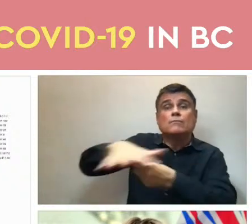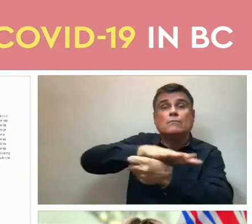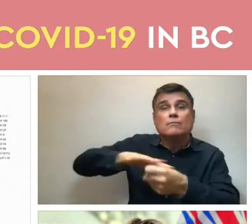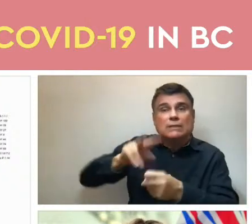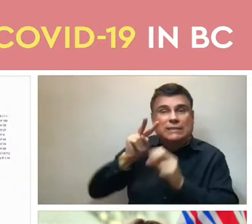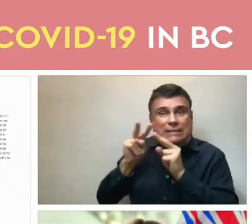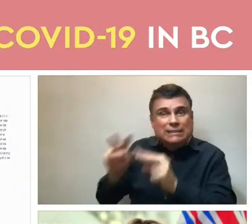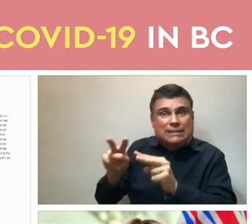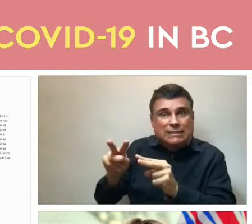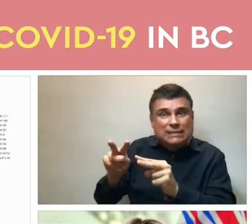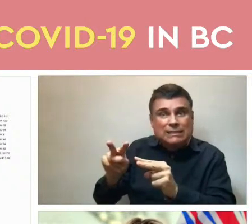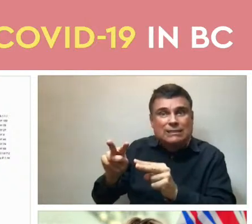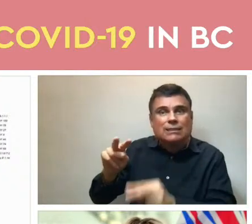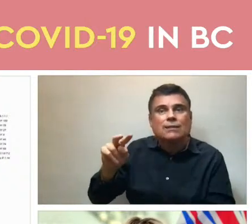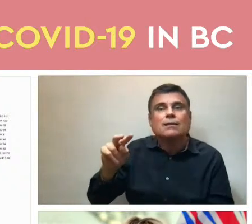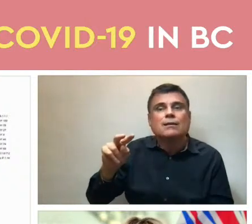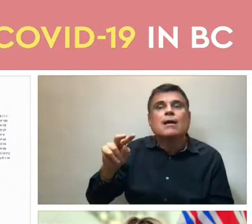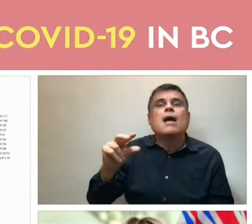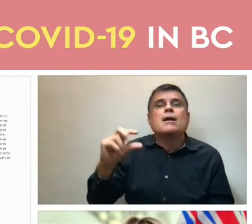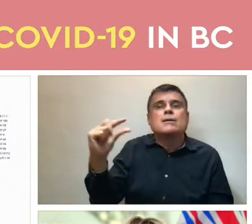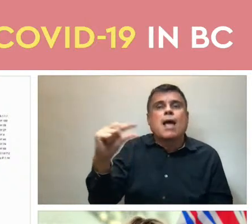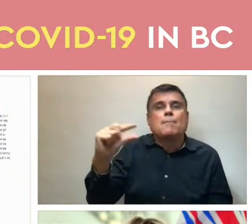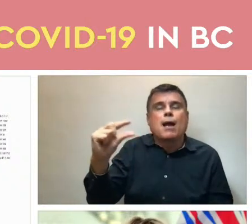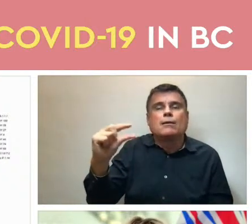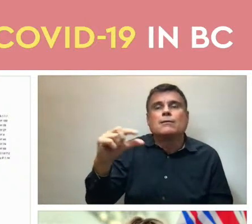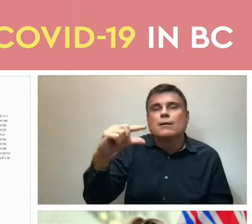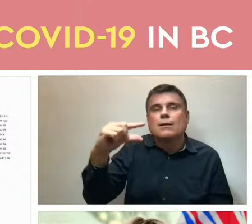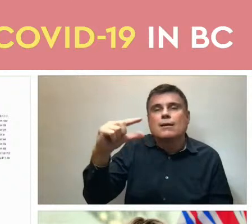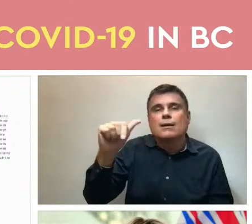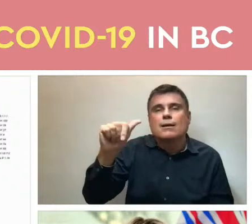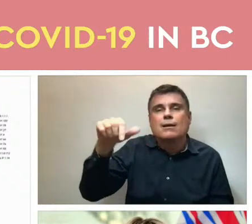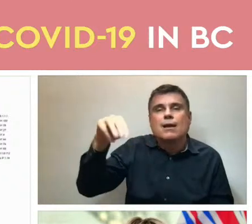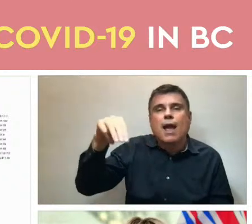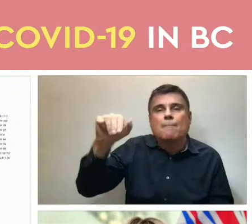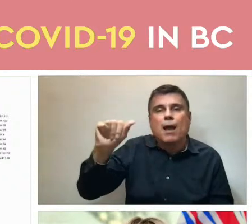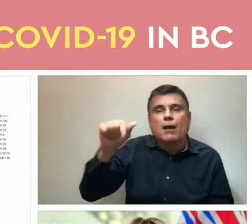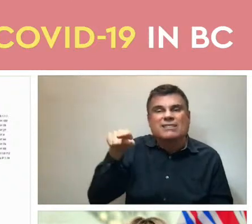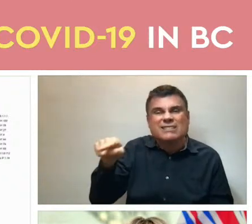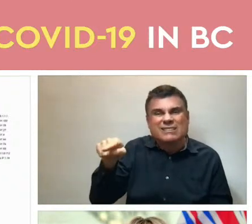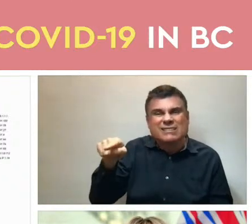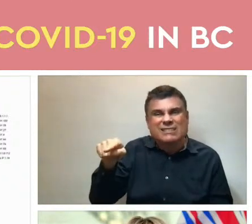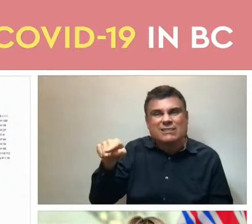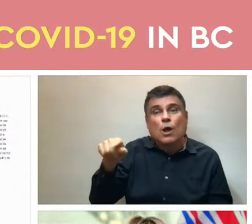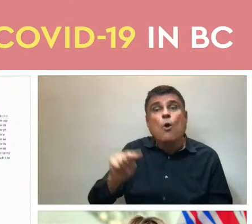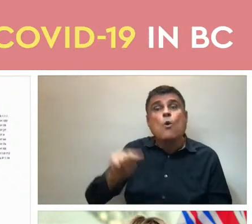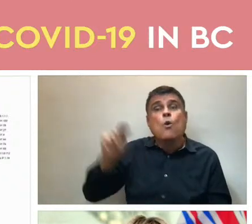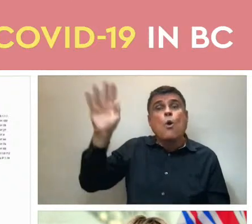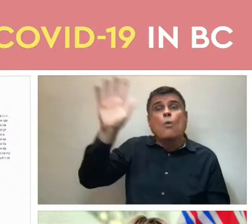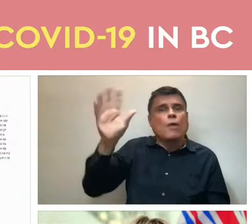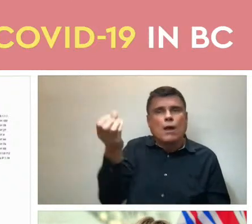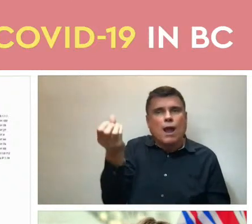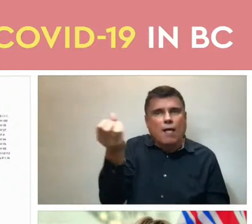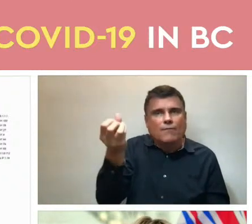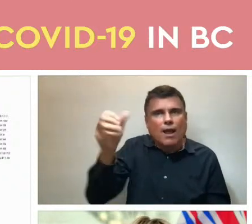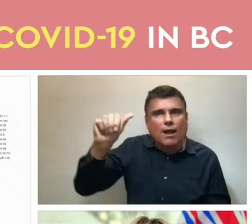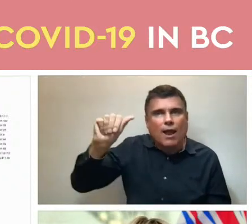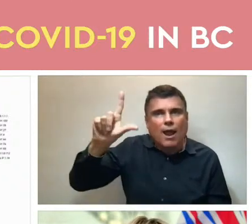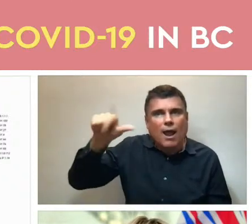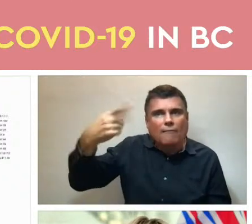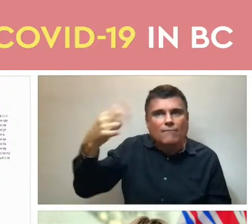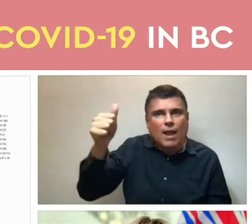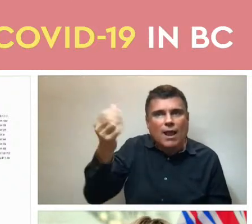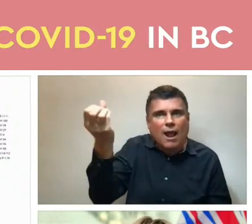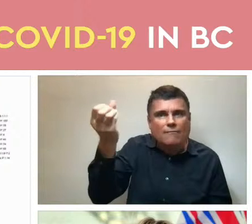in places like Interior and the North, it was really Alpha that was causing primarily the transmission earlier